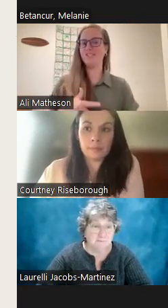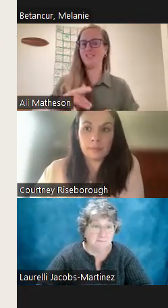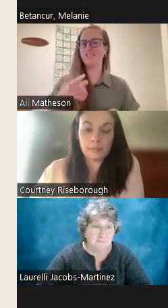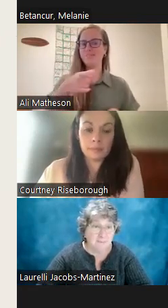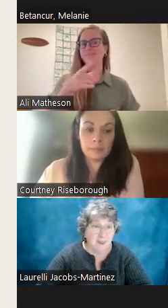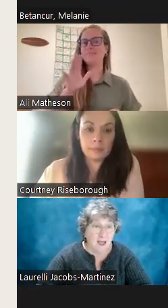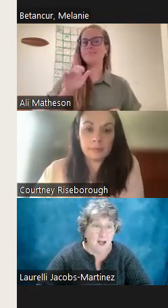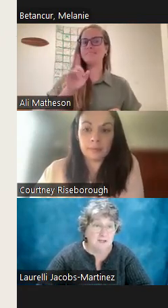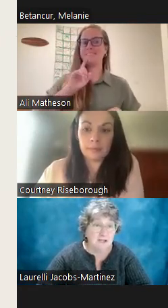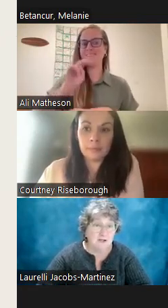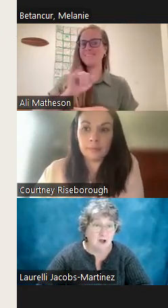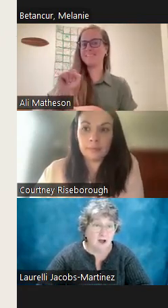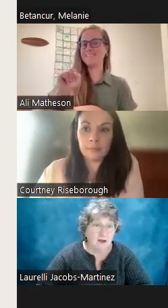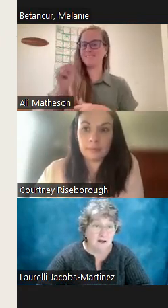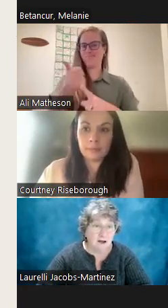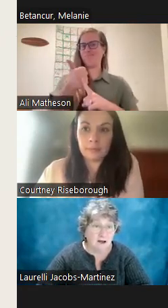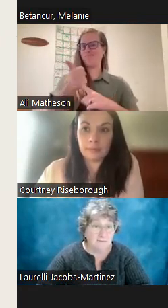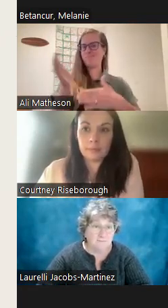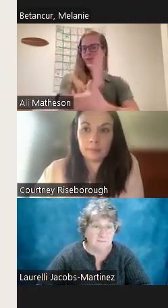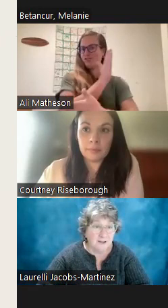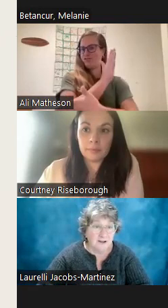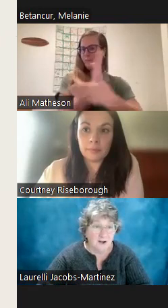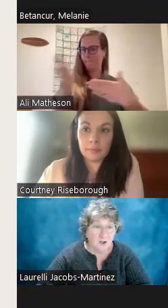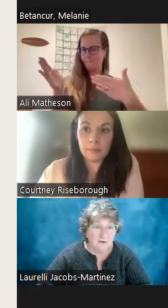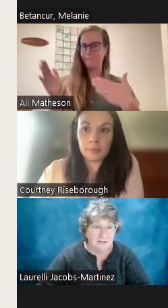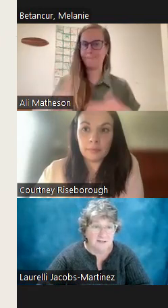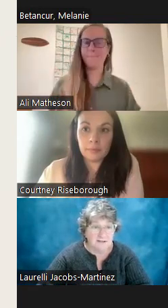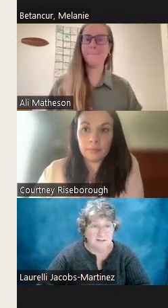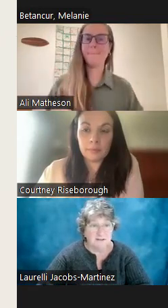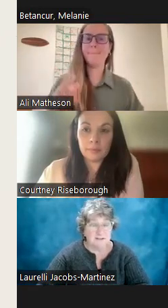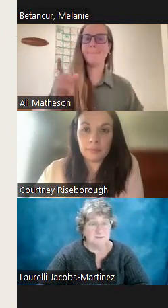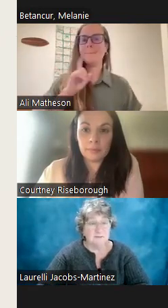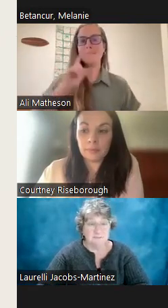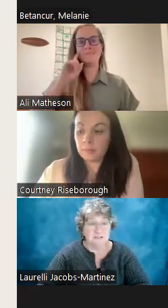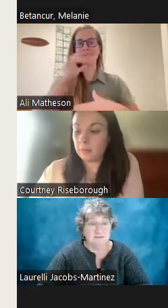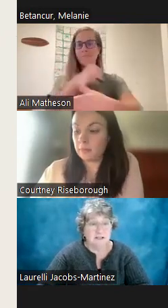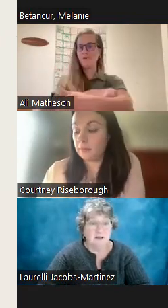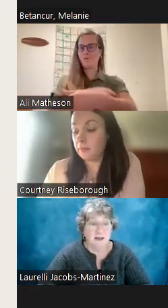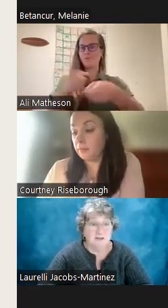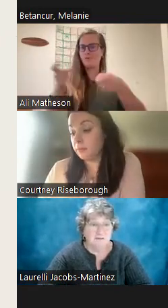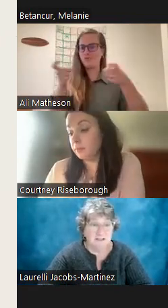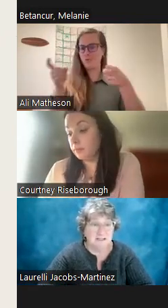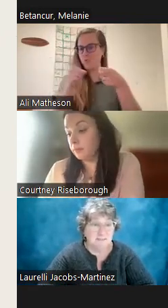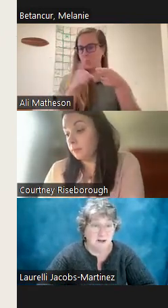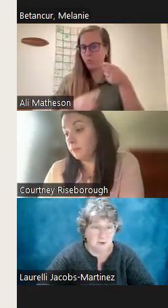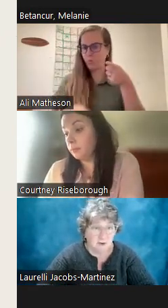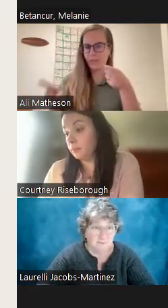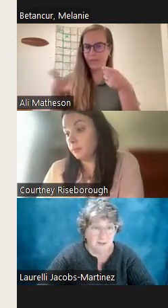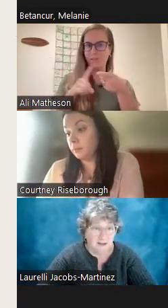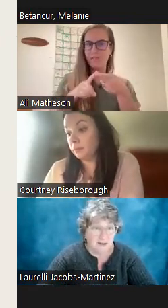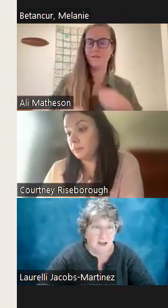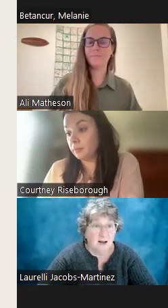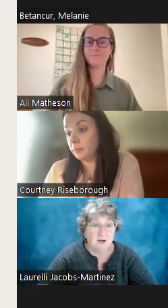community. And I'm going to touch on a lot of these systems, but specifically on how deafness is a